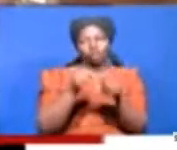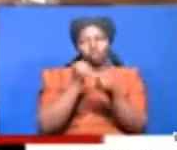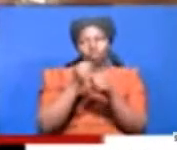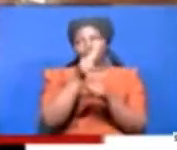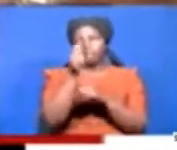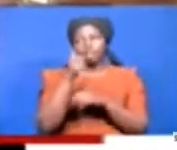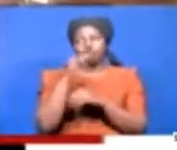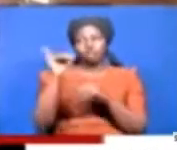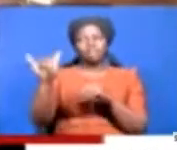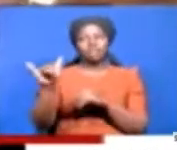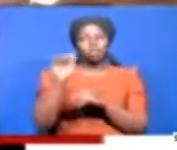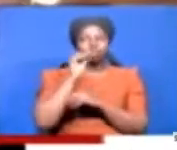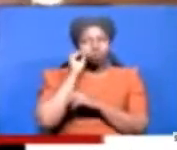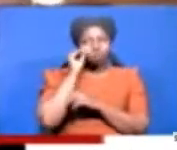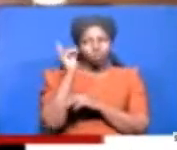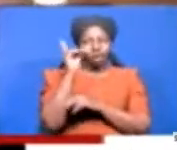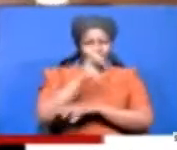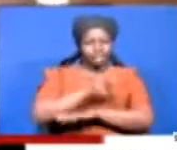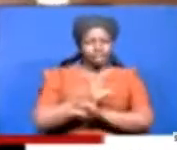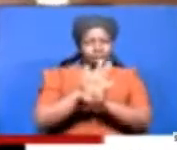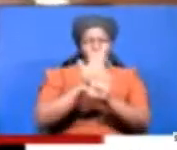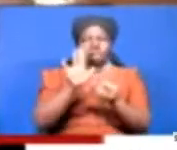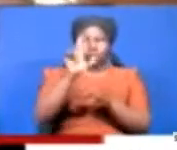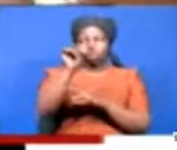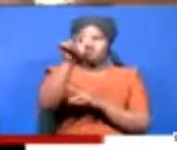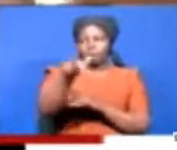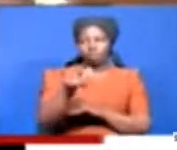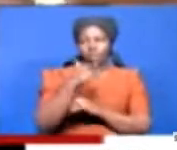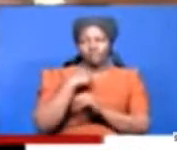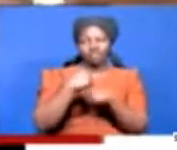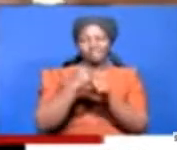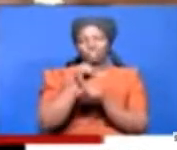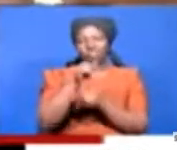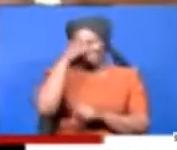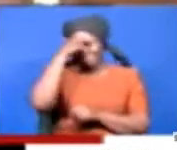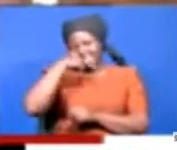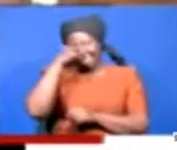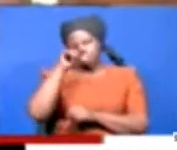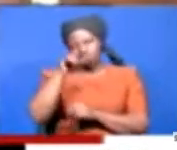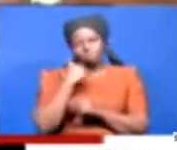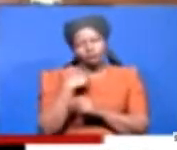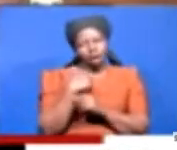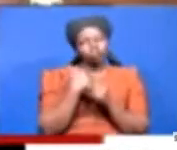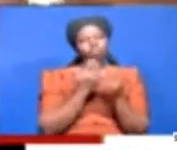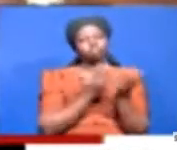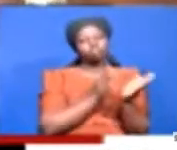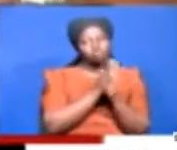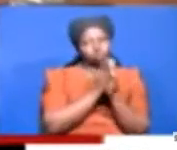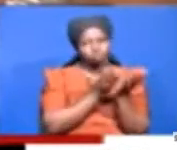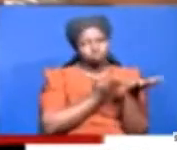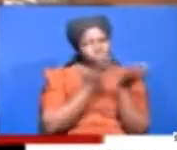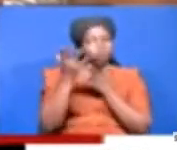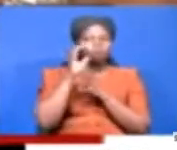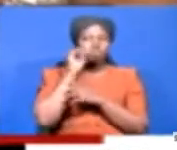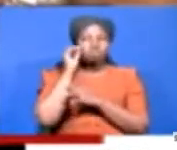just one day, nobody has made you blind. You are carrying books. And if you like, you can also